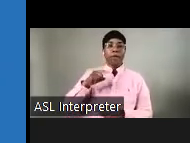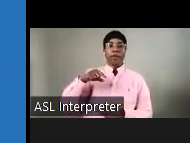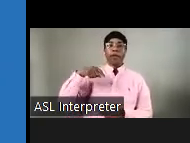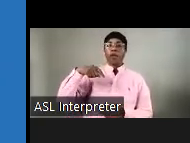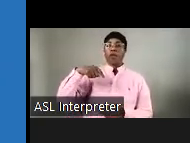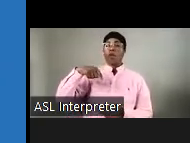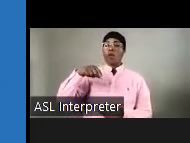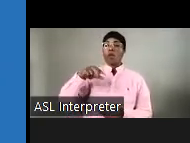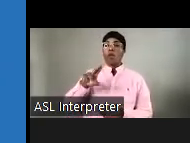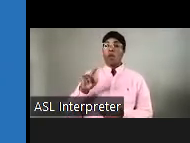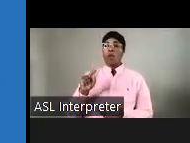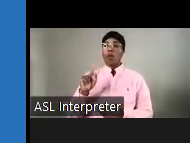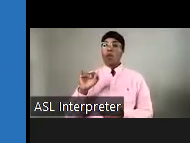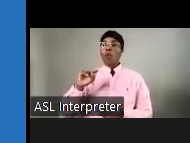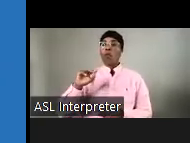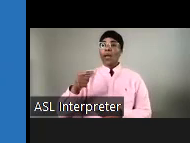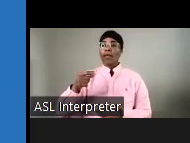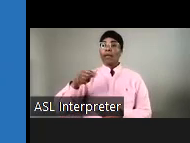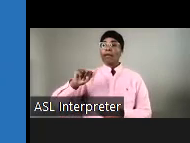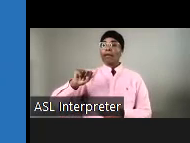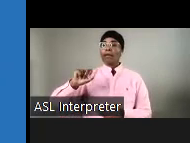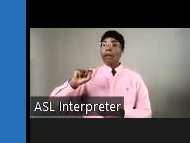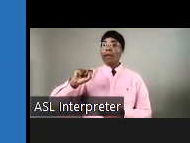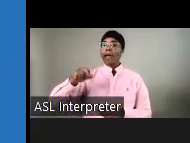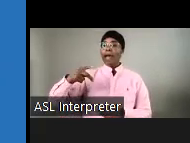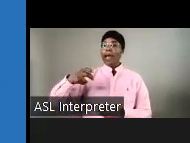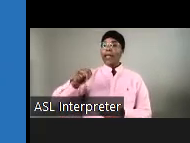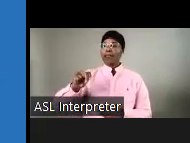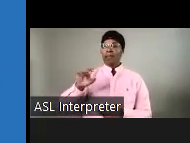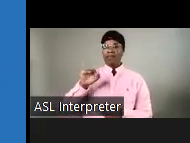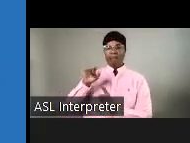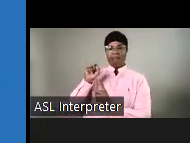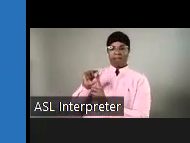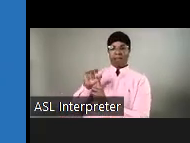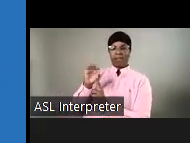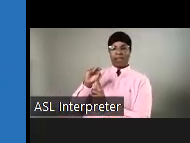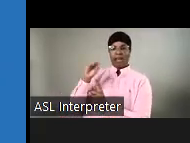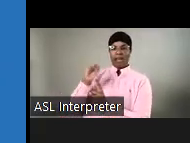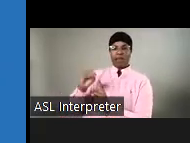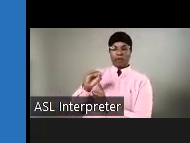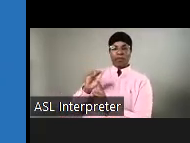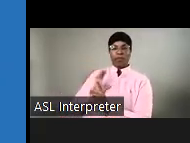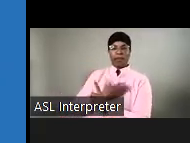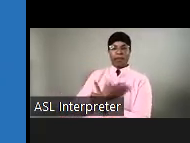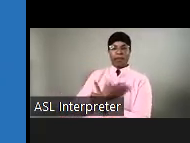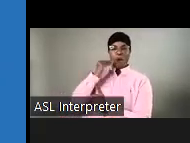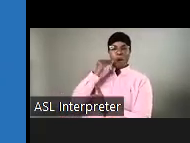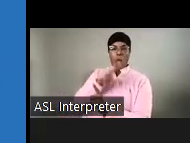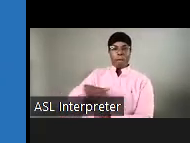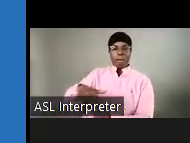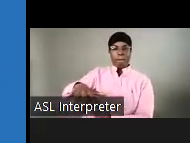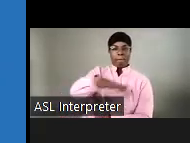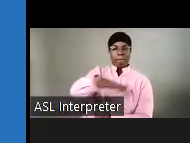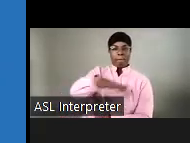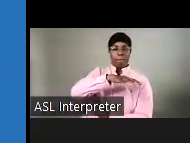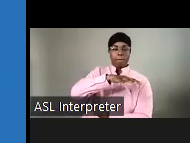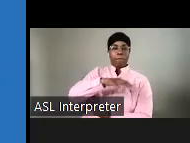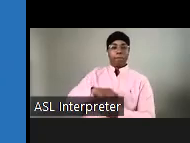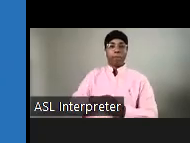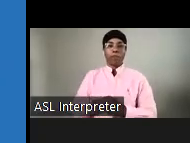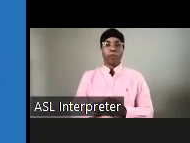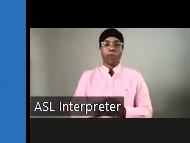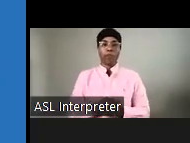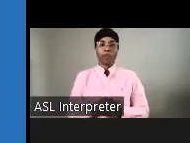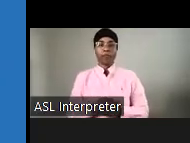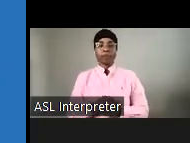this landscape. So throughout, we're on third, sometimes even fourth harvest, and it just becomes non-representative of